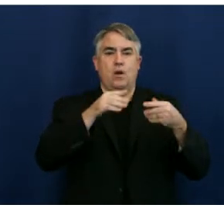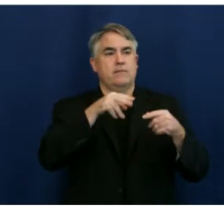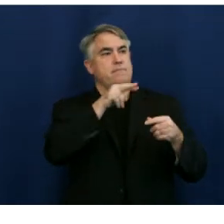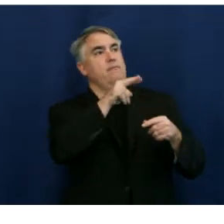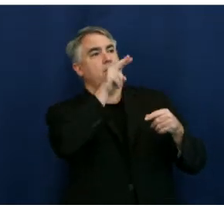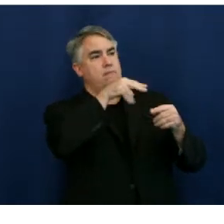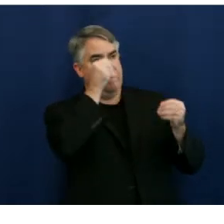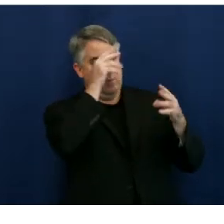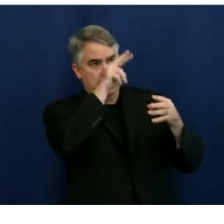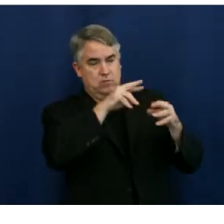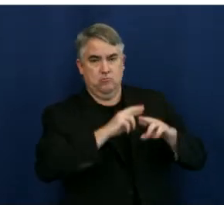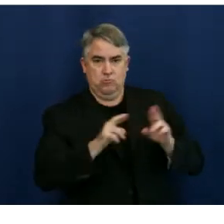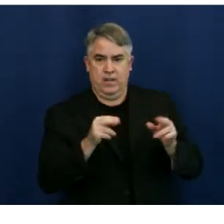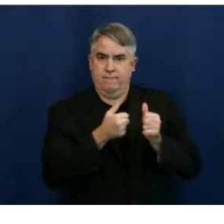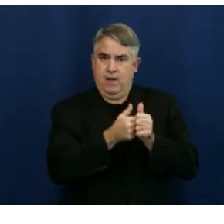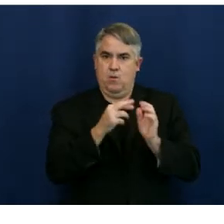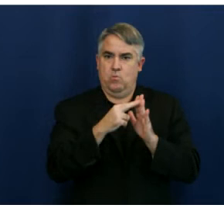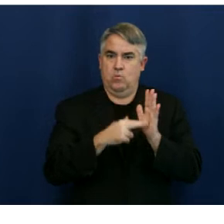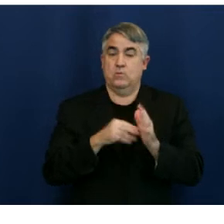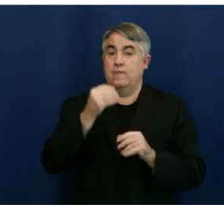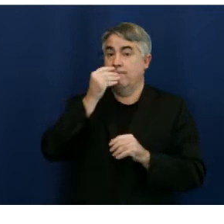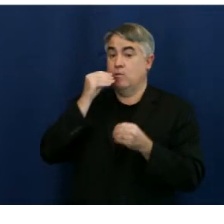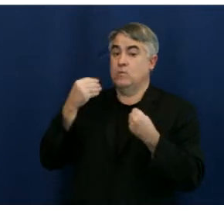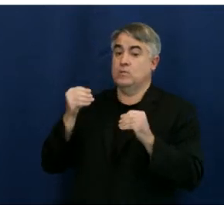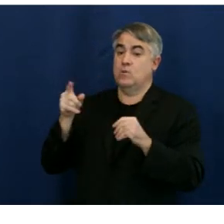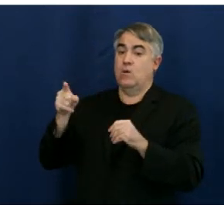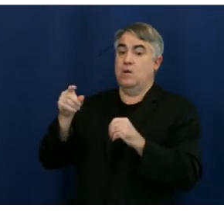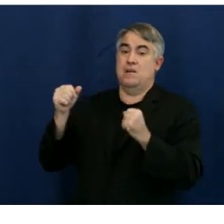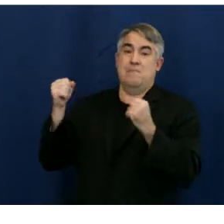Grocery stores go to 50% capacity, retail at